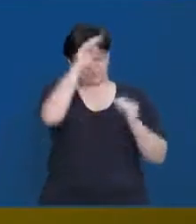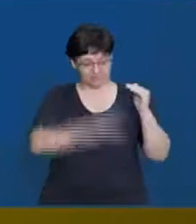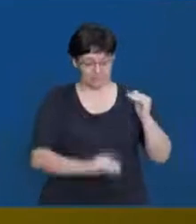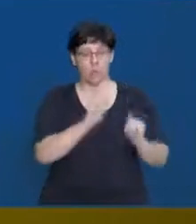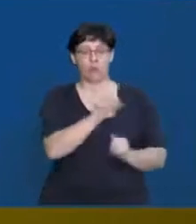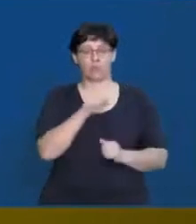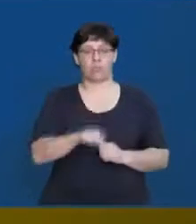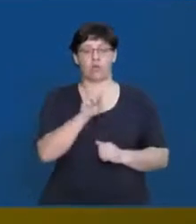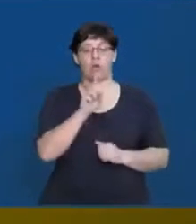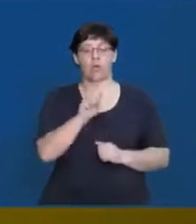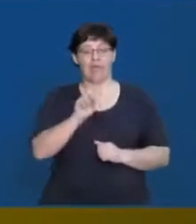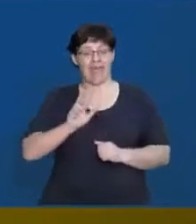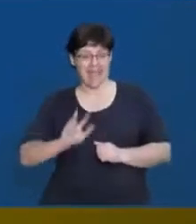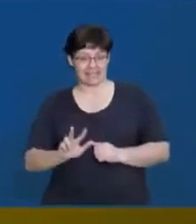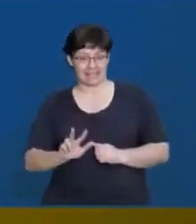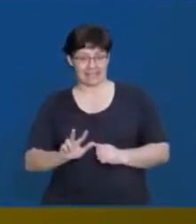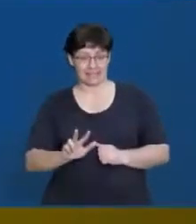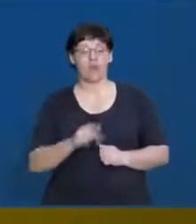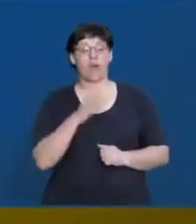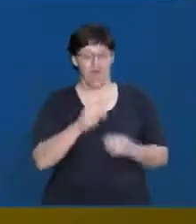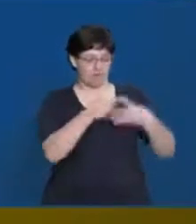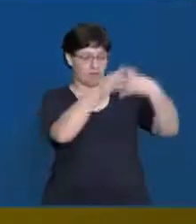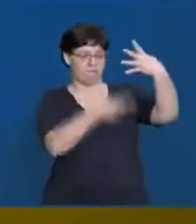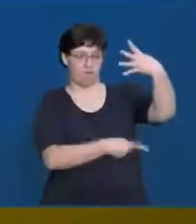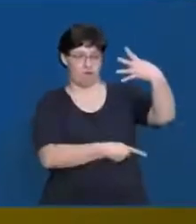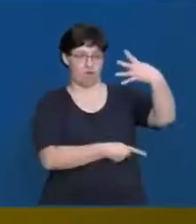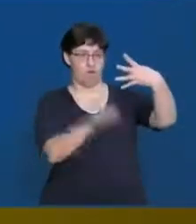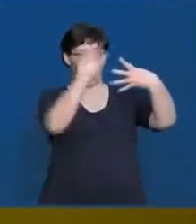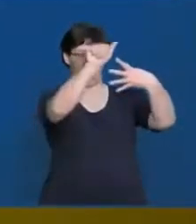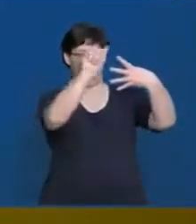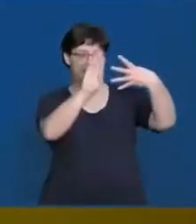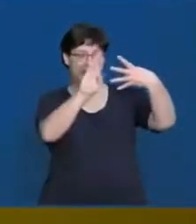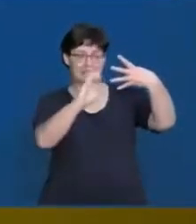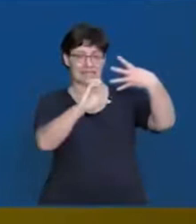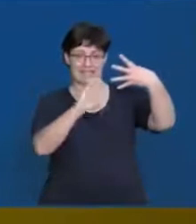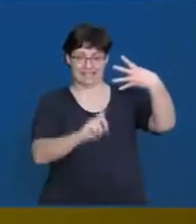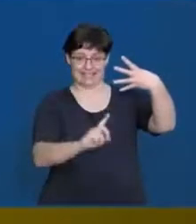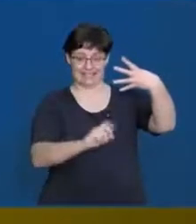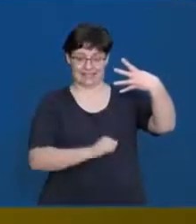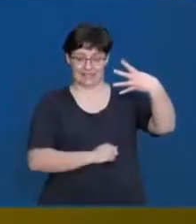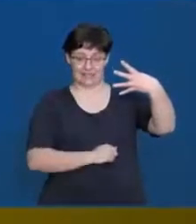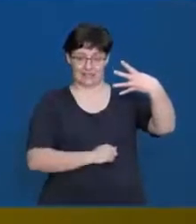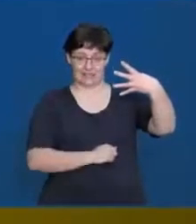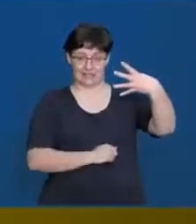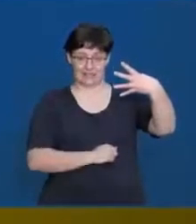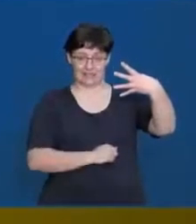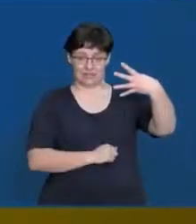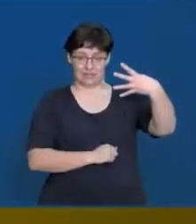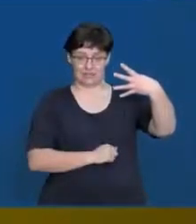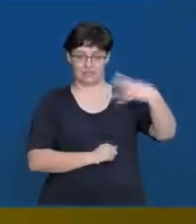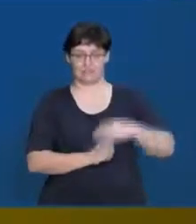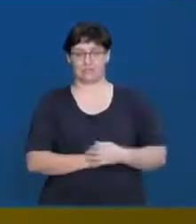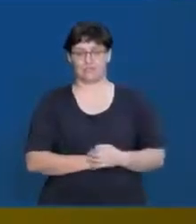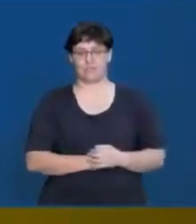to question 1.18. You are given 4 options there. You've got option A, option B, option C,